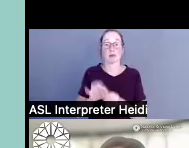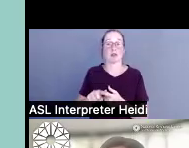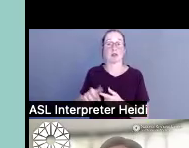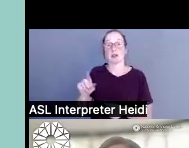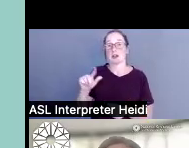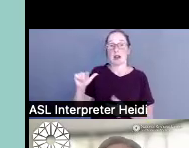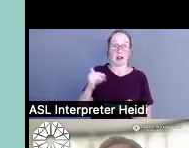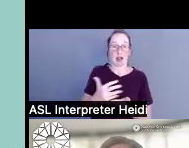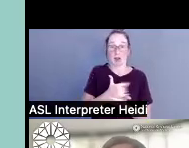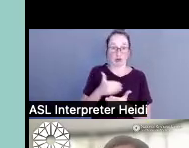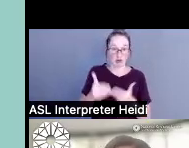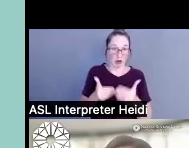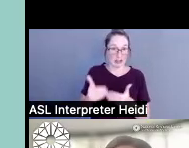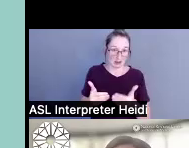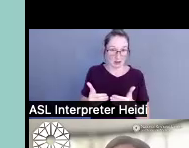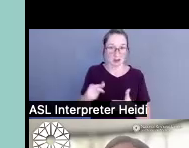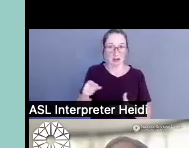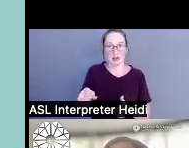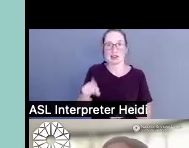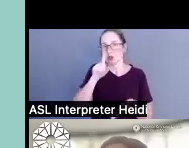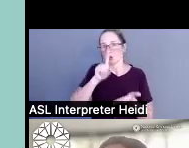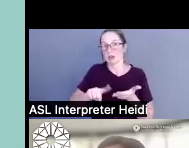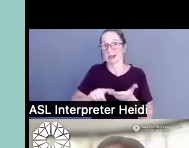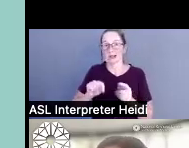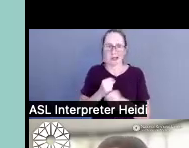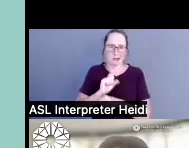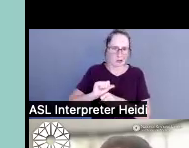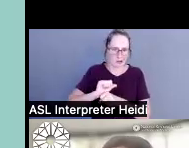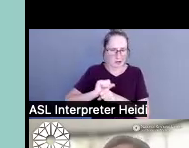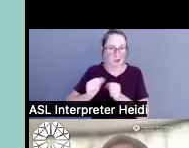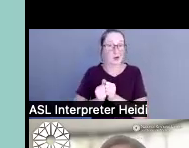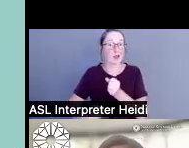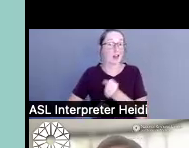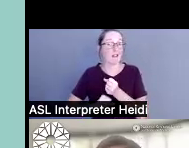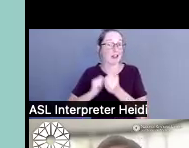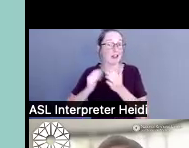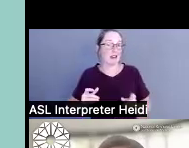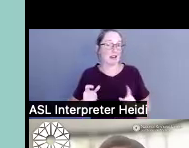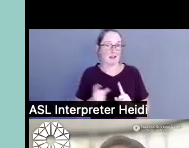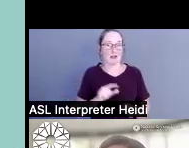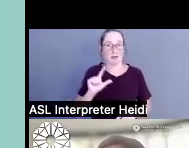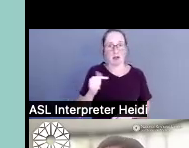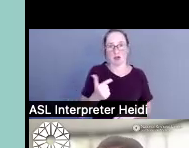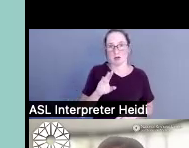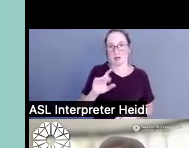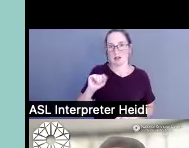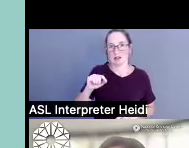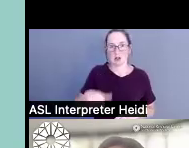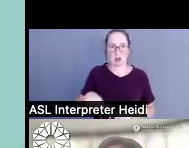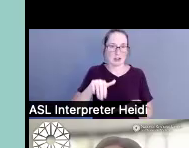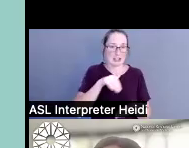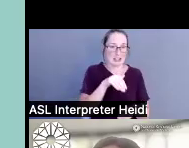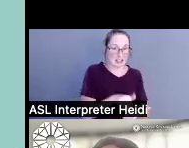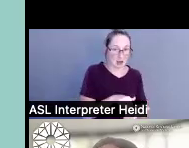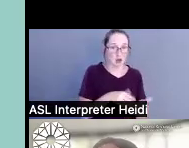collection process, the research team worked really closely with advocates from the LGBT Center throughout the duration of